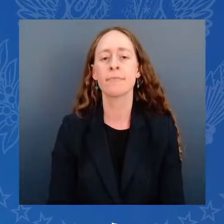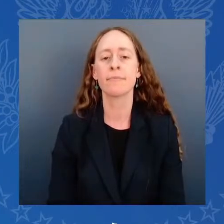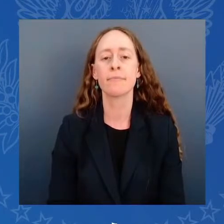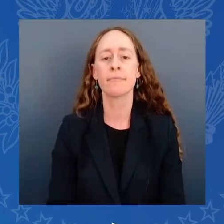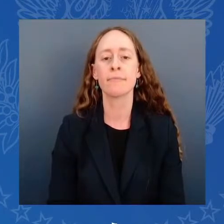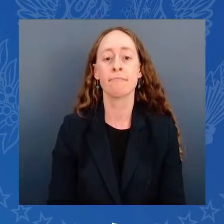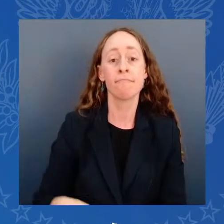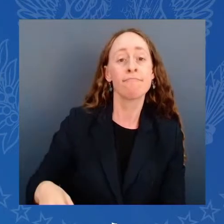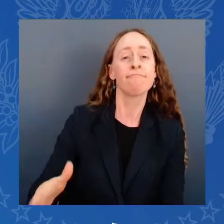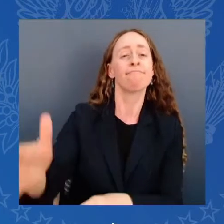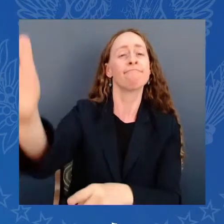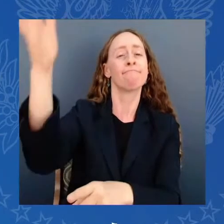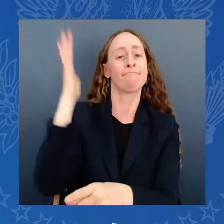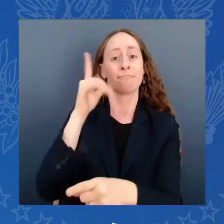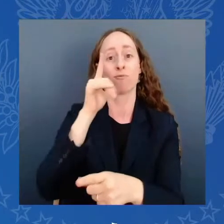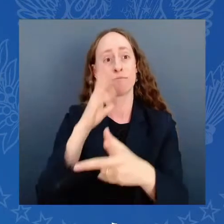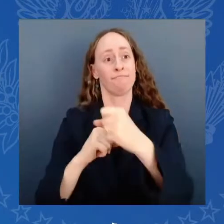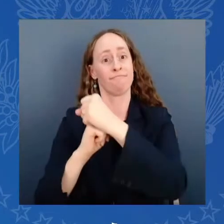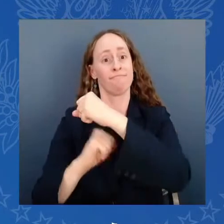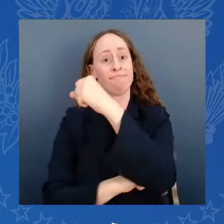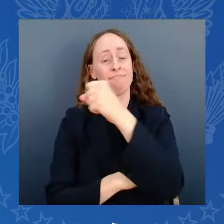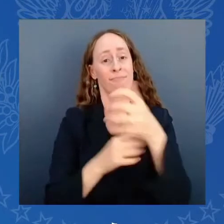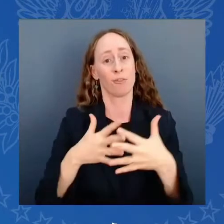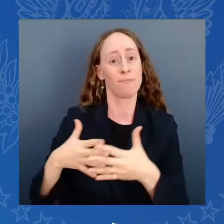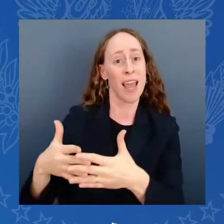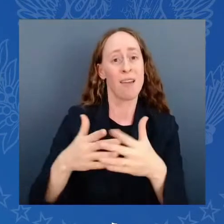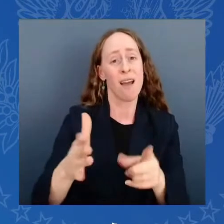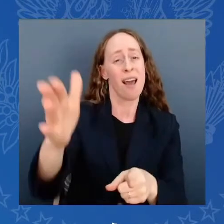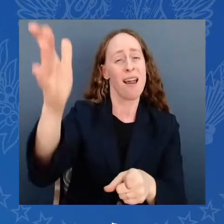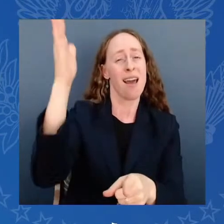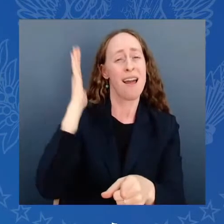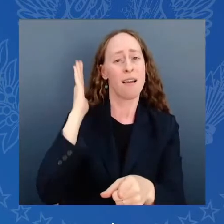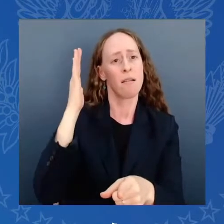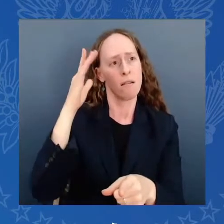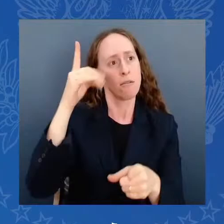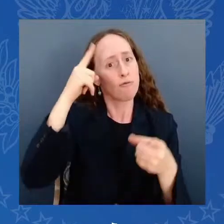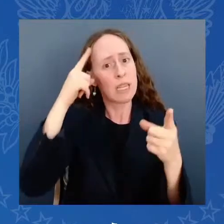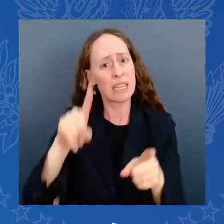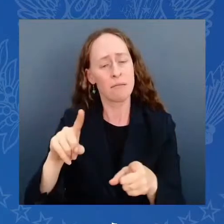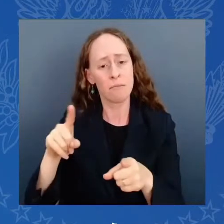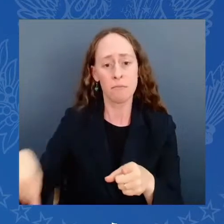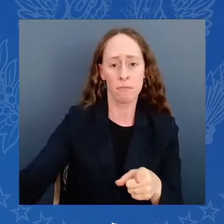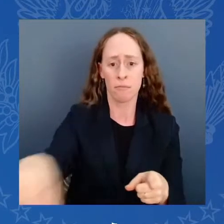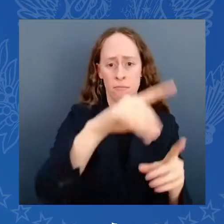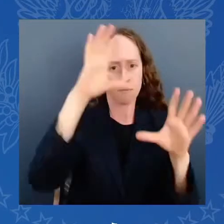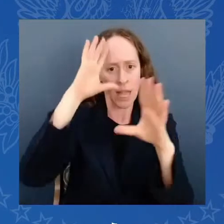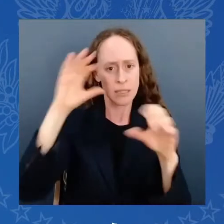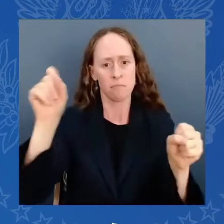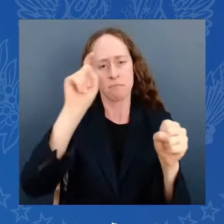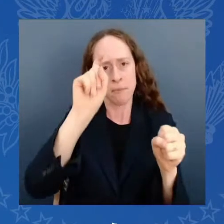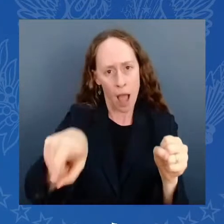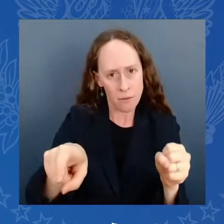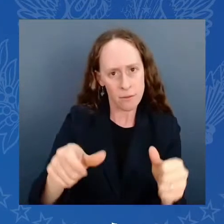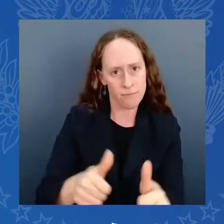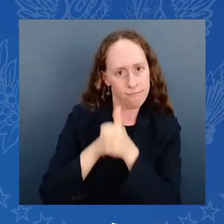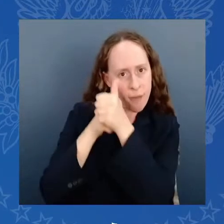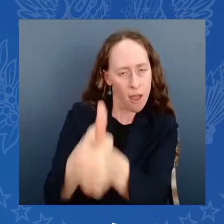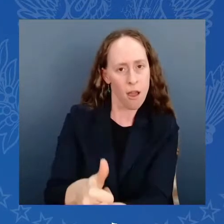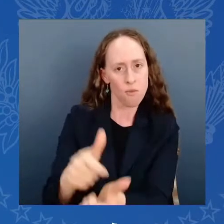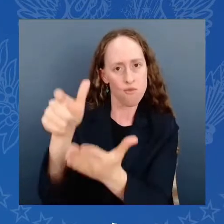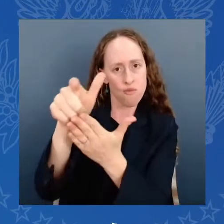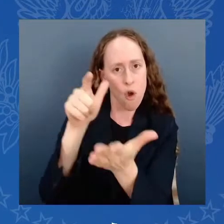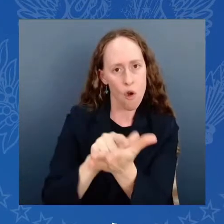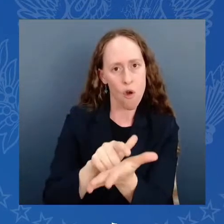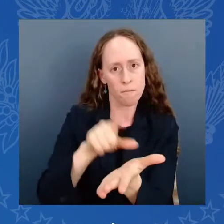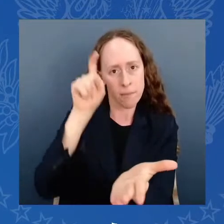president must answer to the law. The president is accountable in the exercise of the great power of the presidency. We're